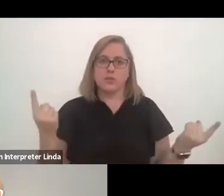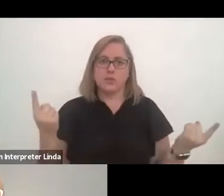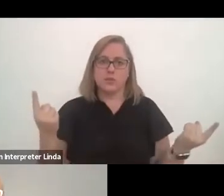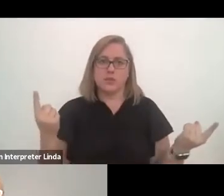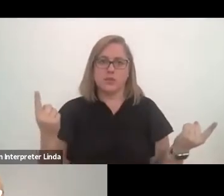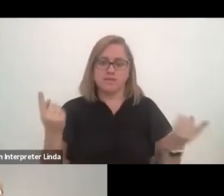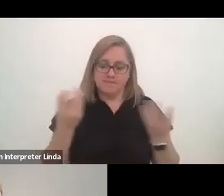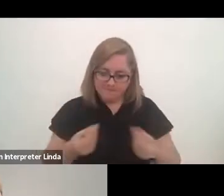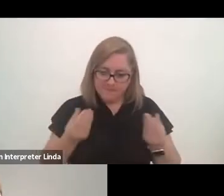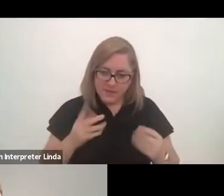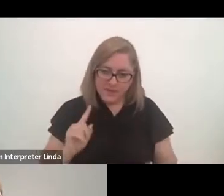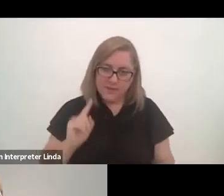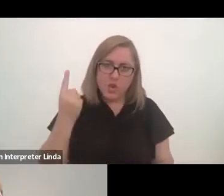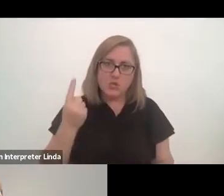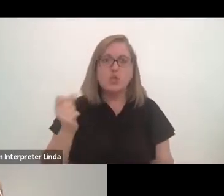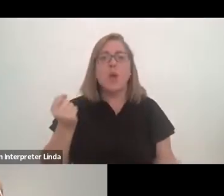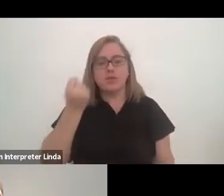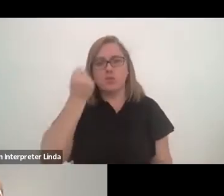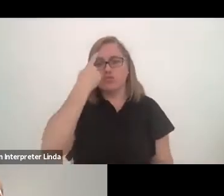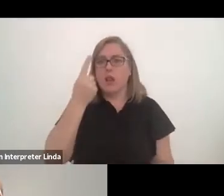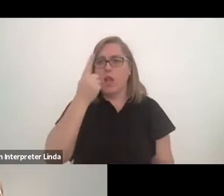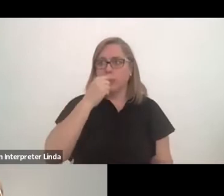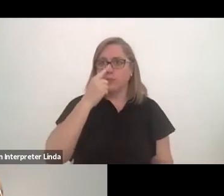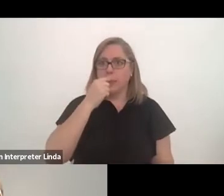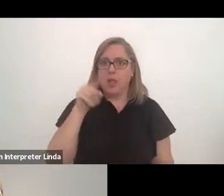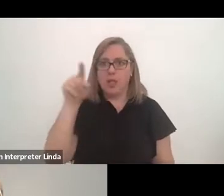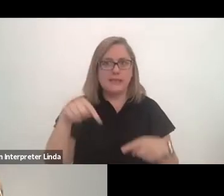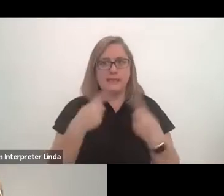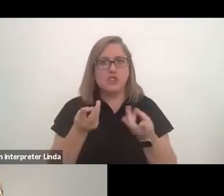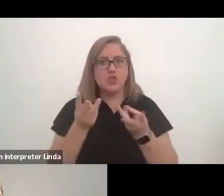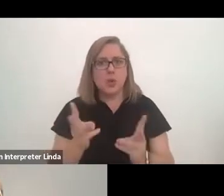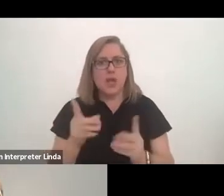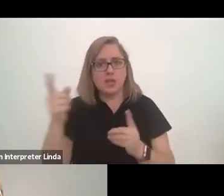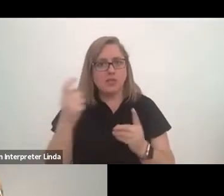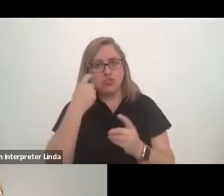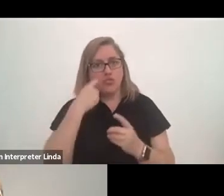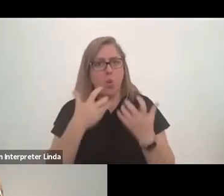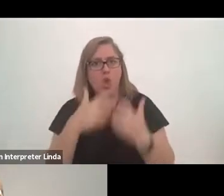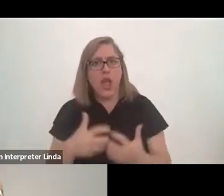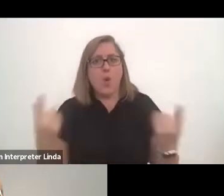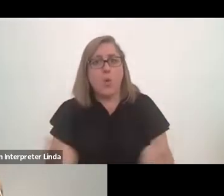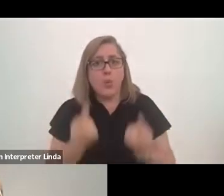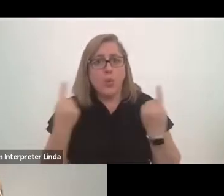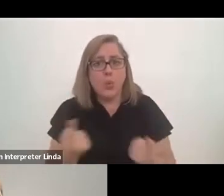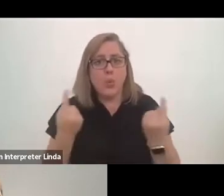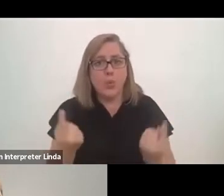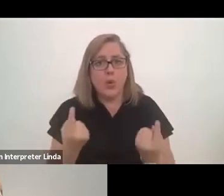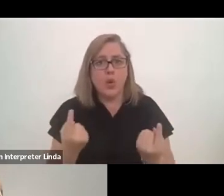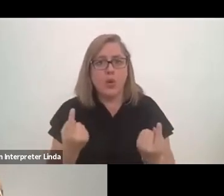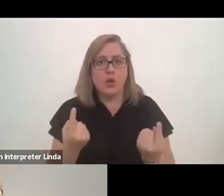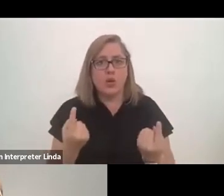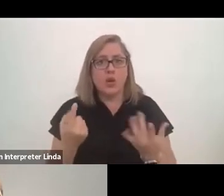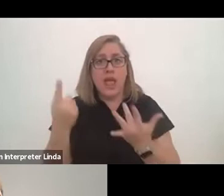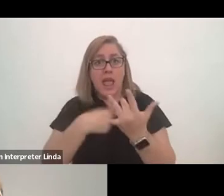Realize that everyone's on a different journey. Some people are really just trying to figure out who they are. Other people are kicking